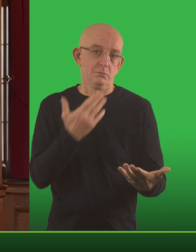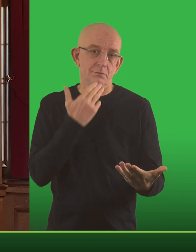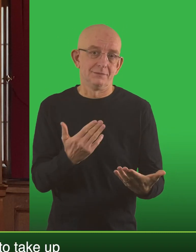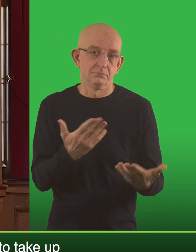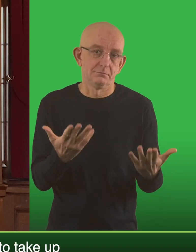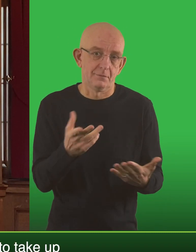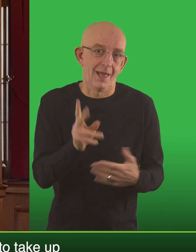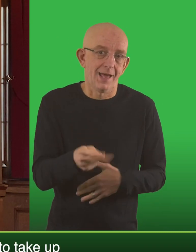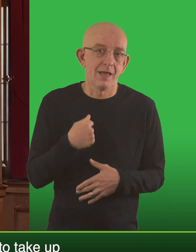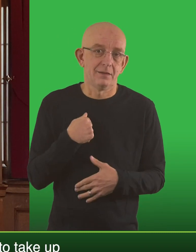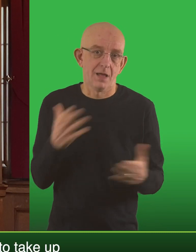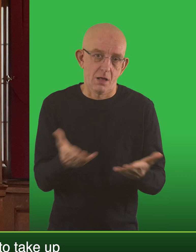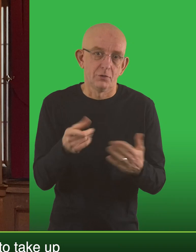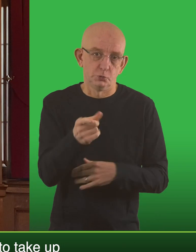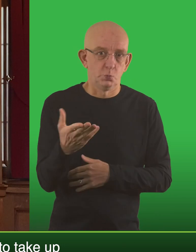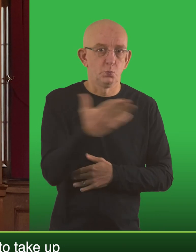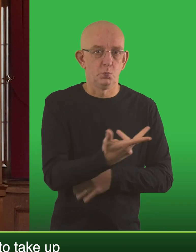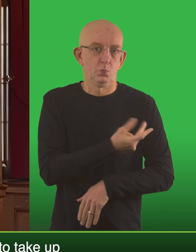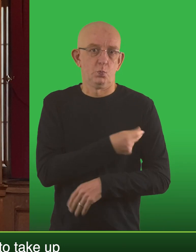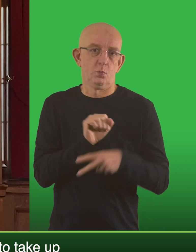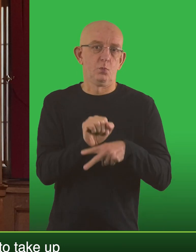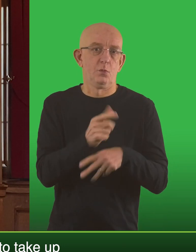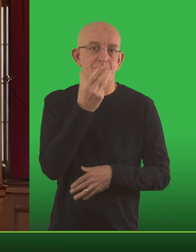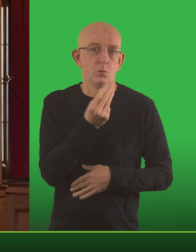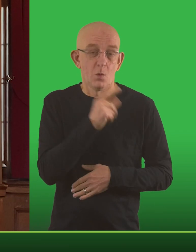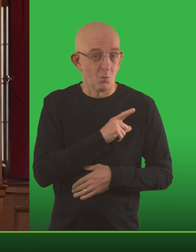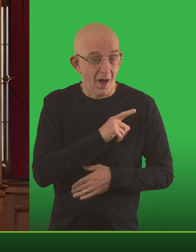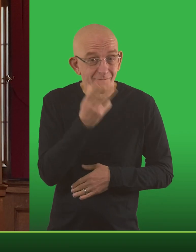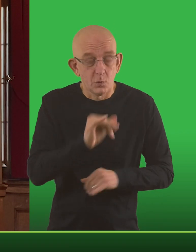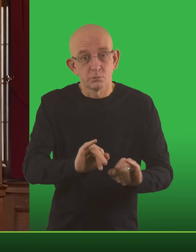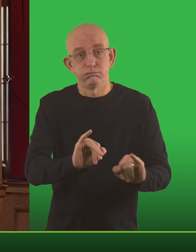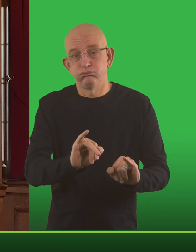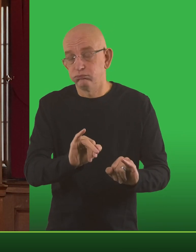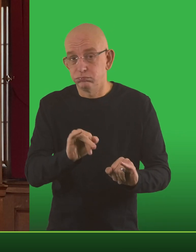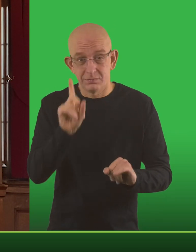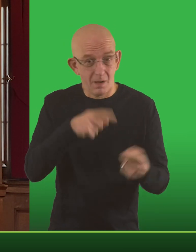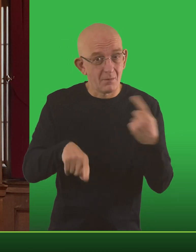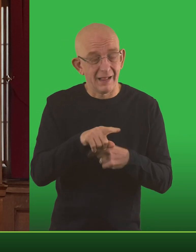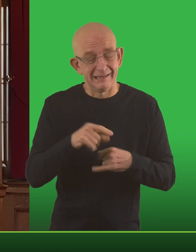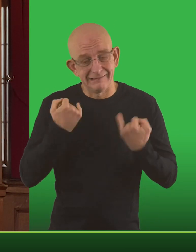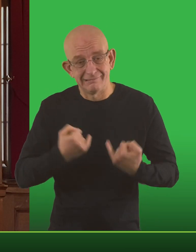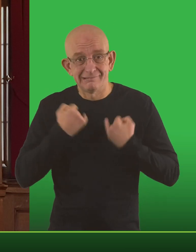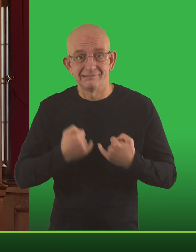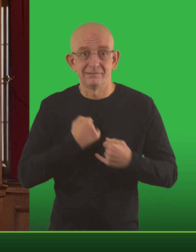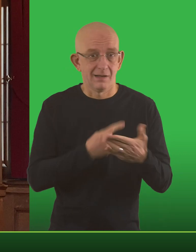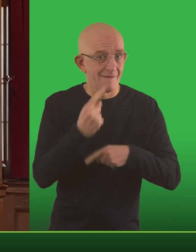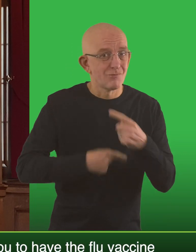vaccine, and again, I encourage you to take up the opportunity as soon as possible. Flu is a nasty illness and harms people every